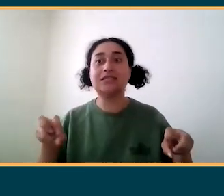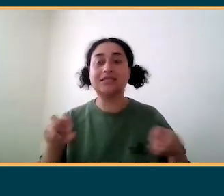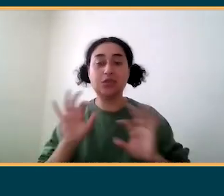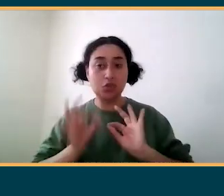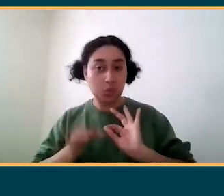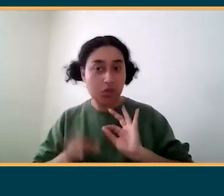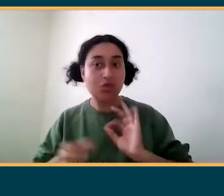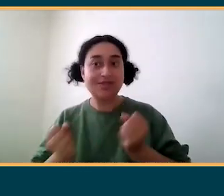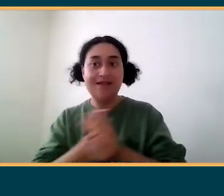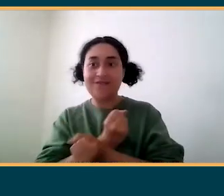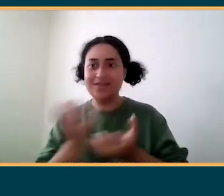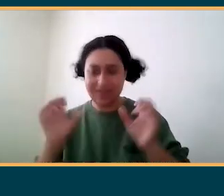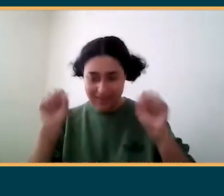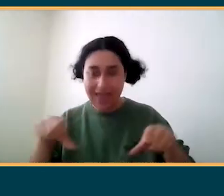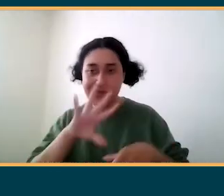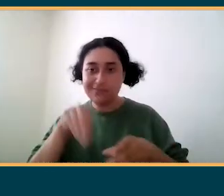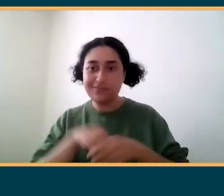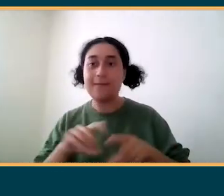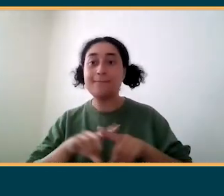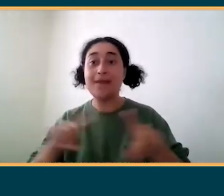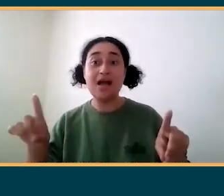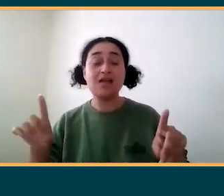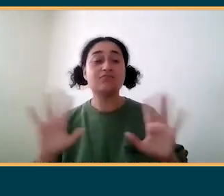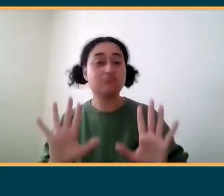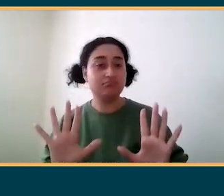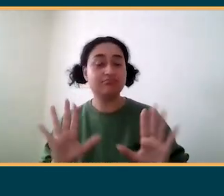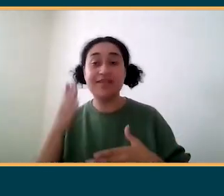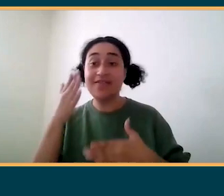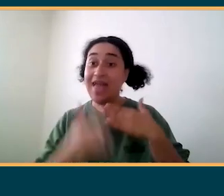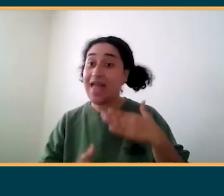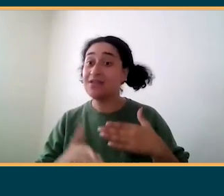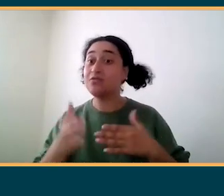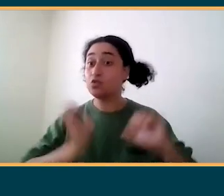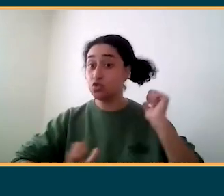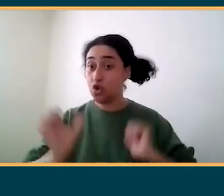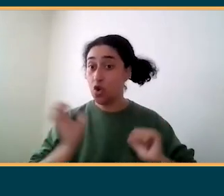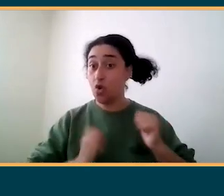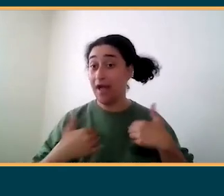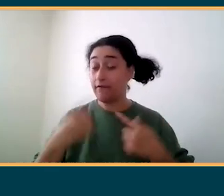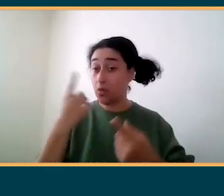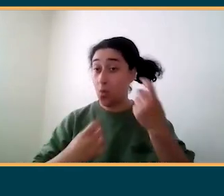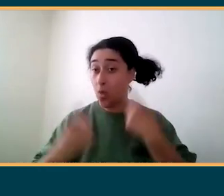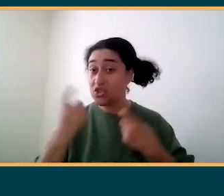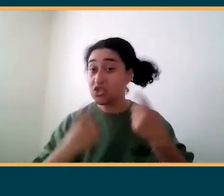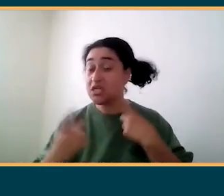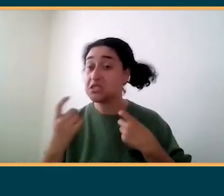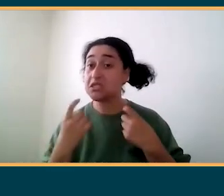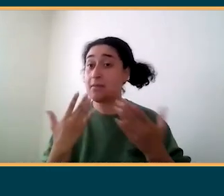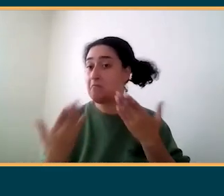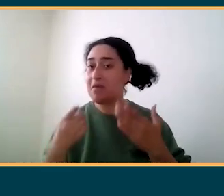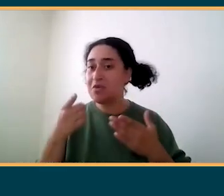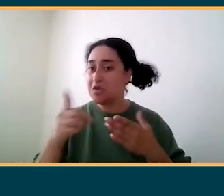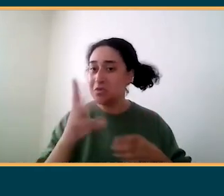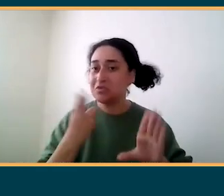ASL interpreters. But if you open up your mic at the end of the show and you have a question, you might also make it onto the